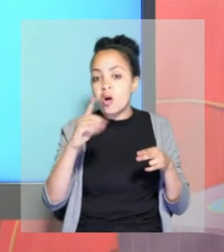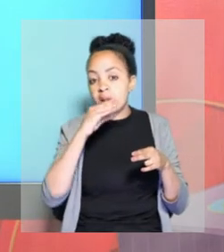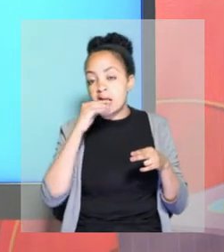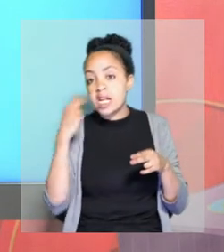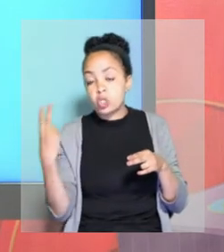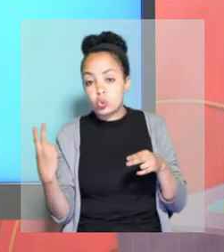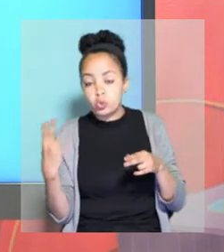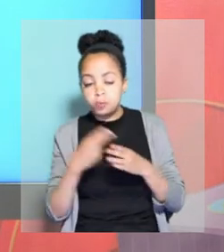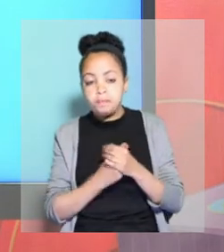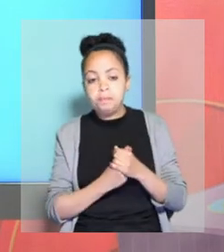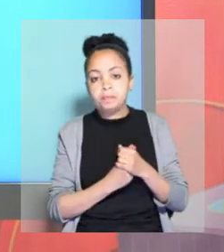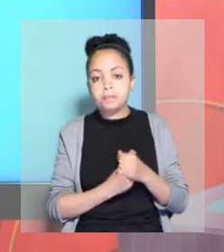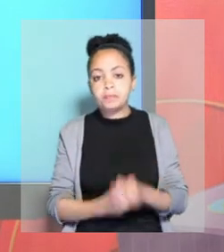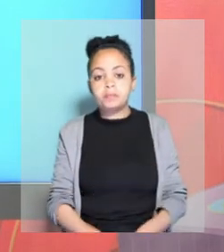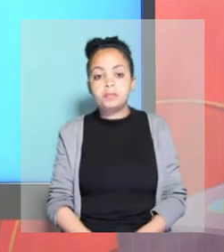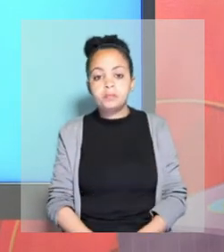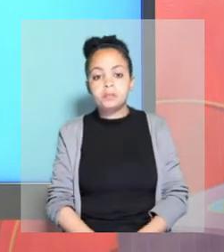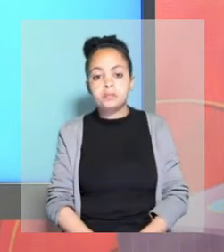meiosis two.